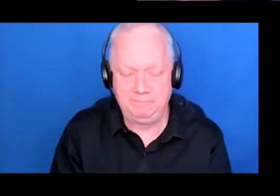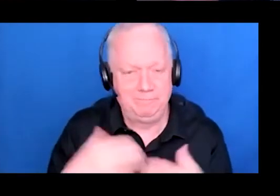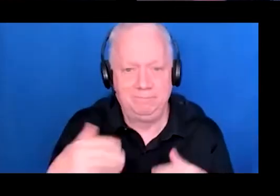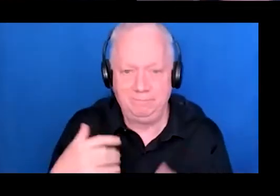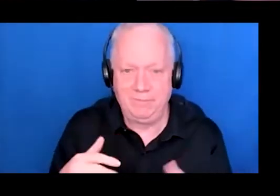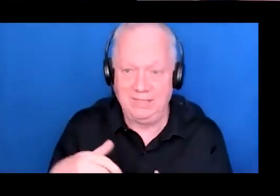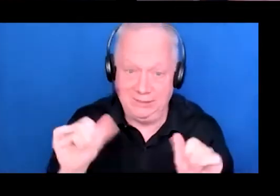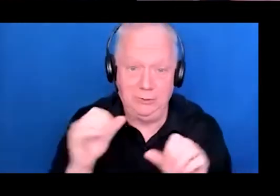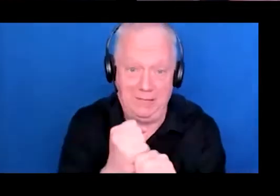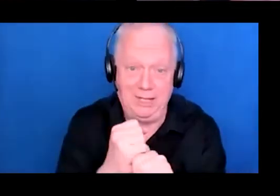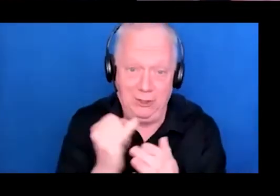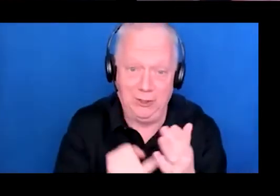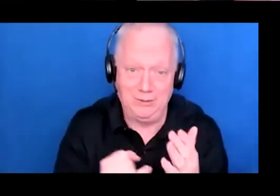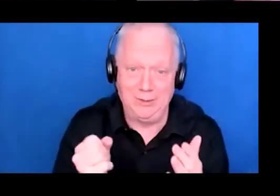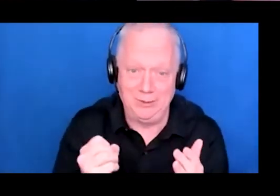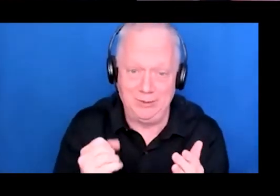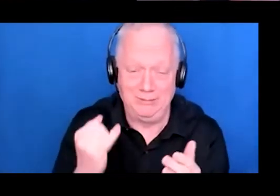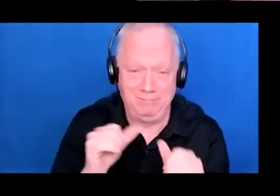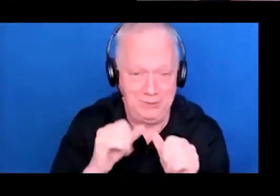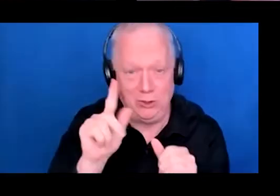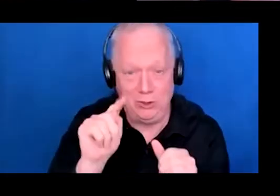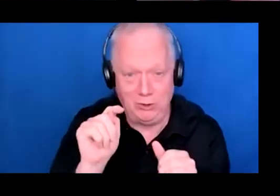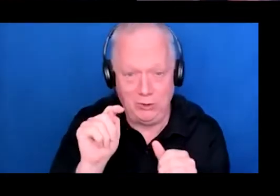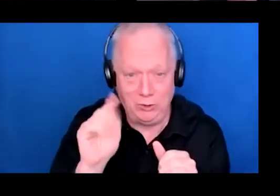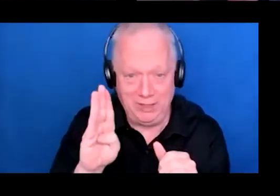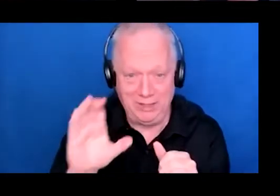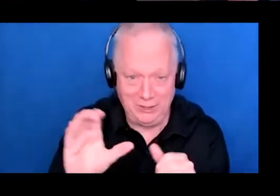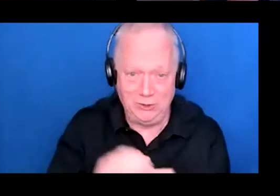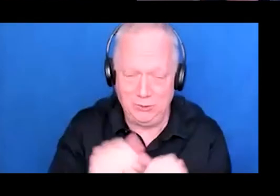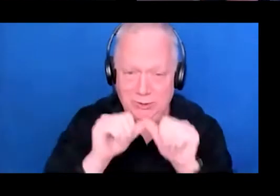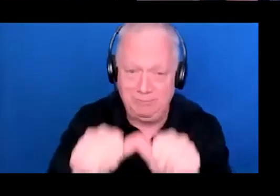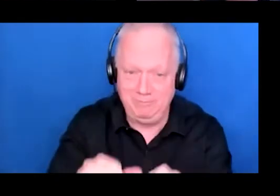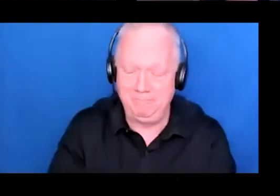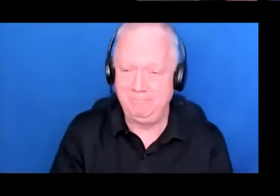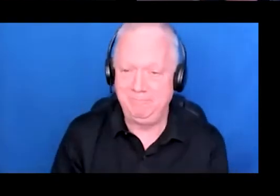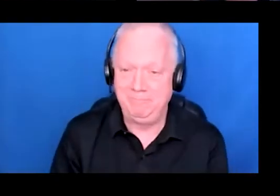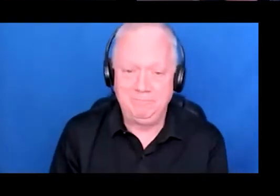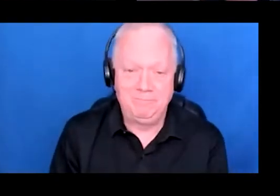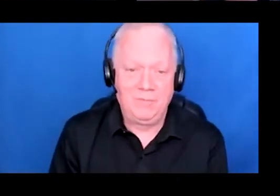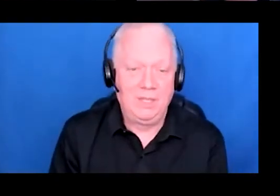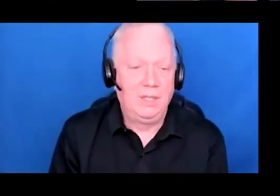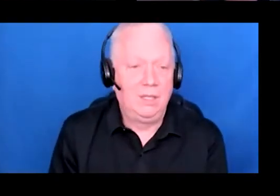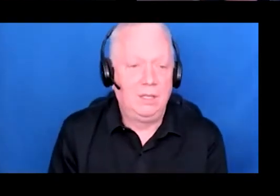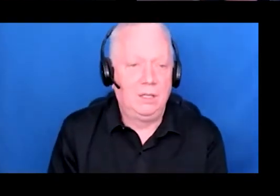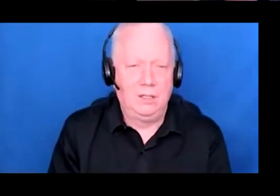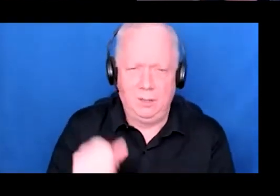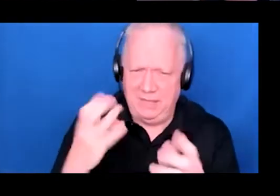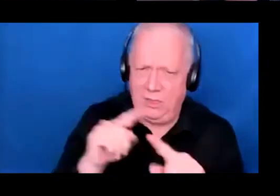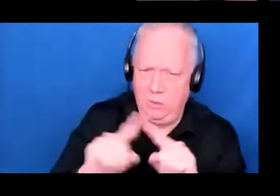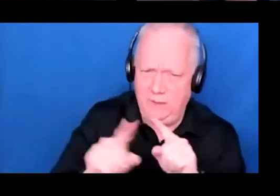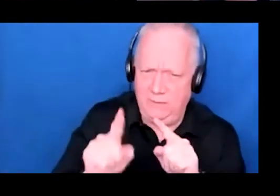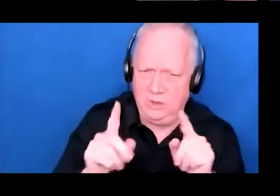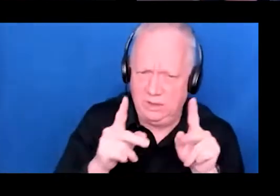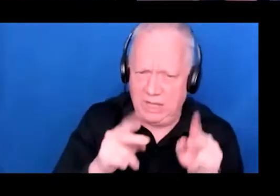And he's still making art, so he could continue. Mm-hmm. And you must have gone through so many different